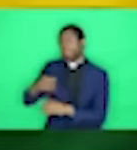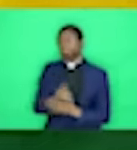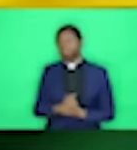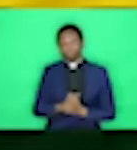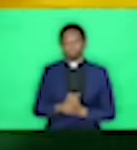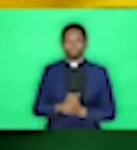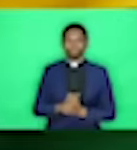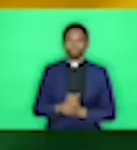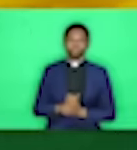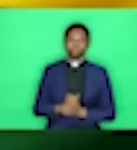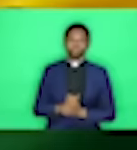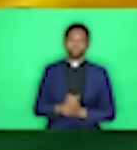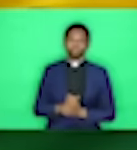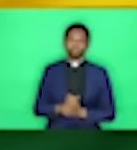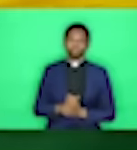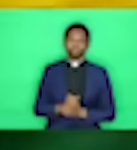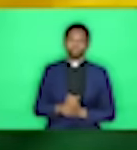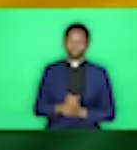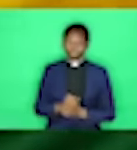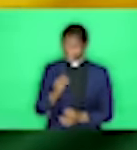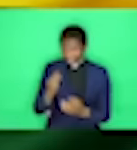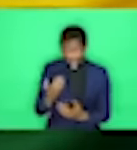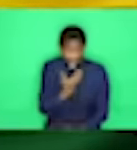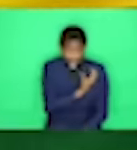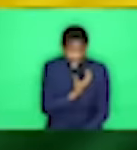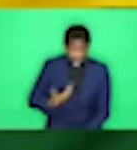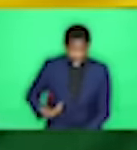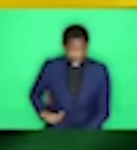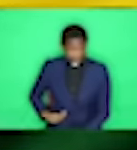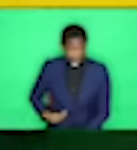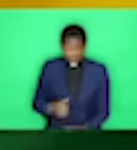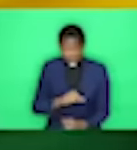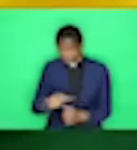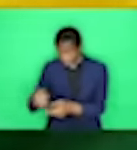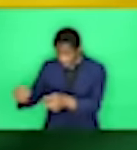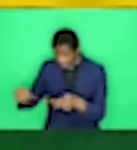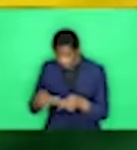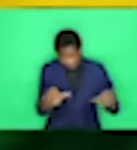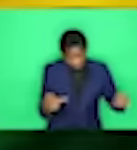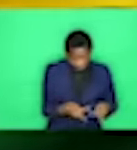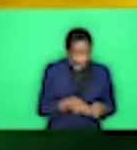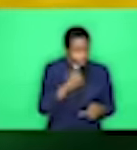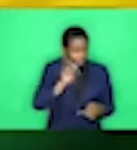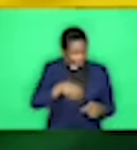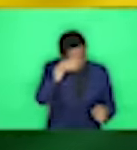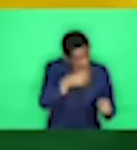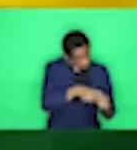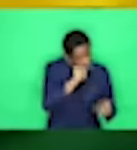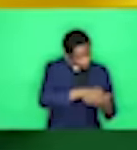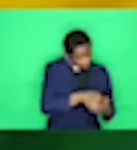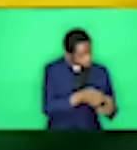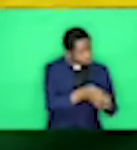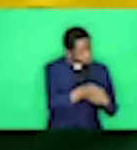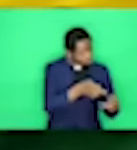you are chief in any constituency, remember that you are ruling on the land of